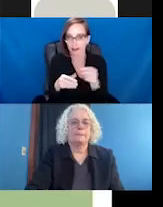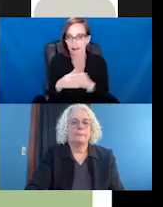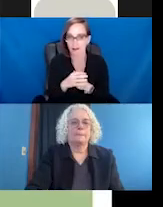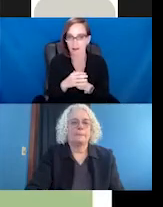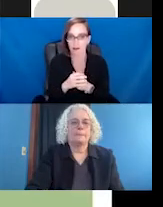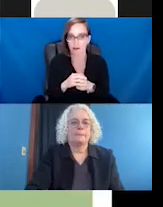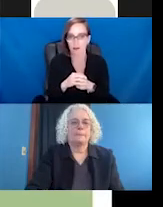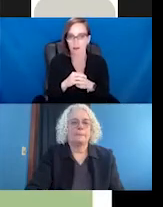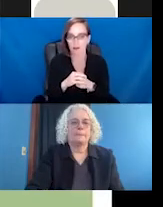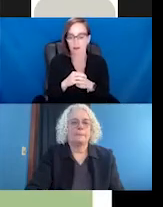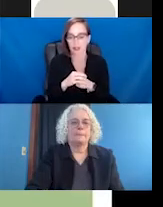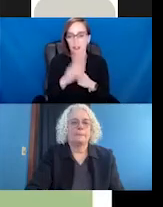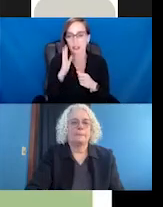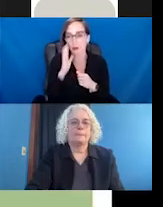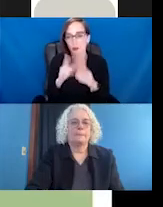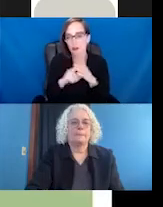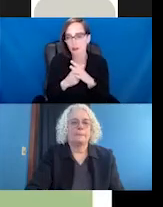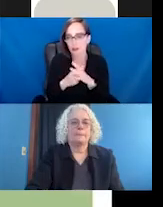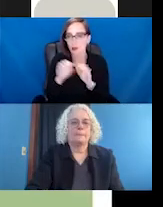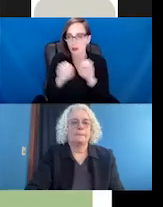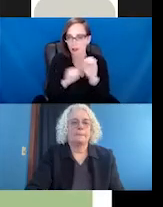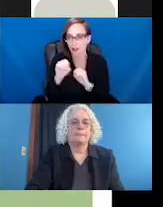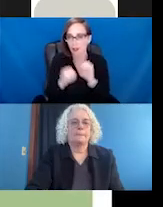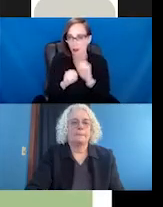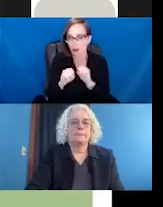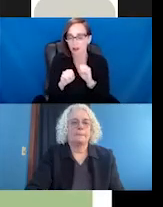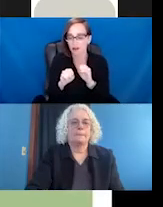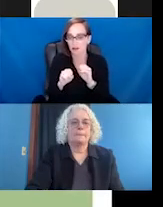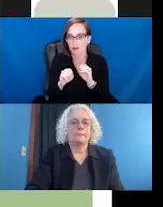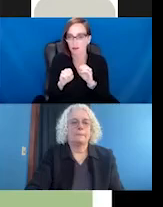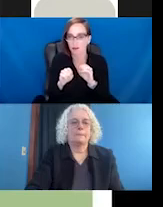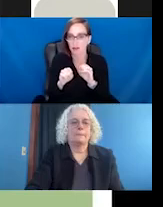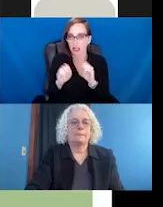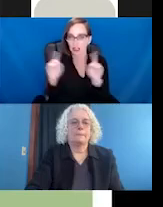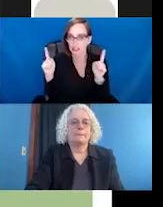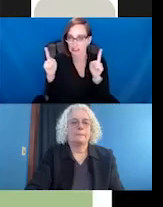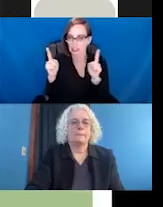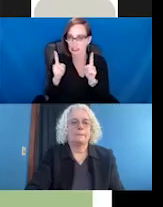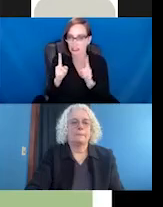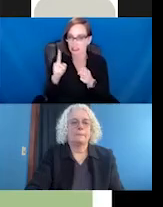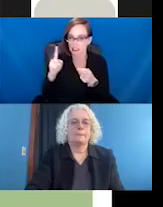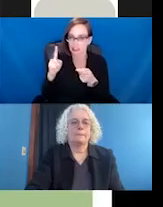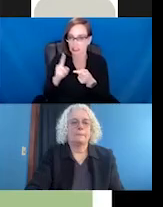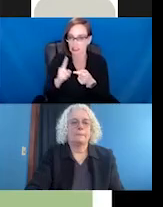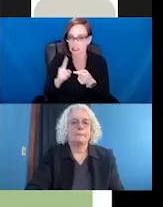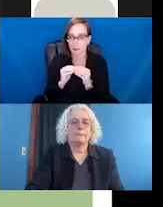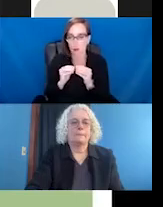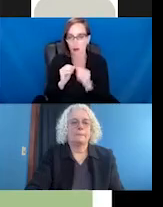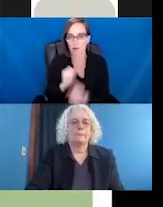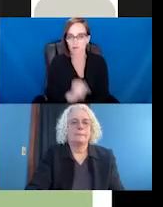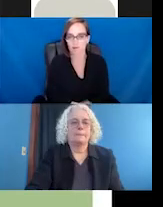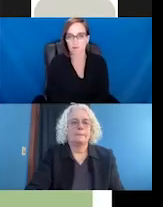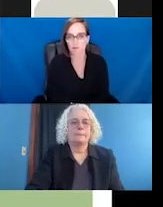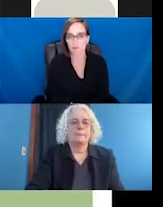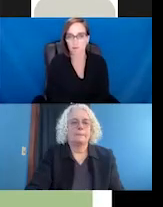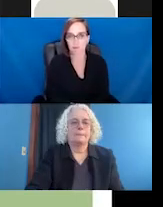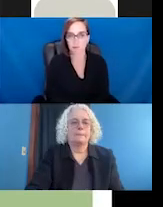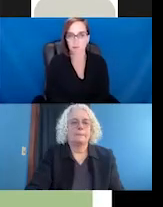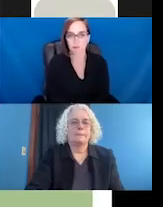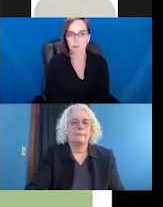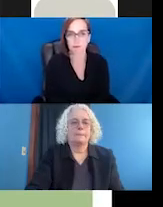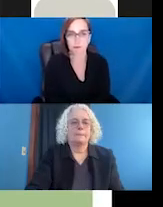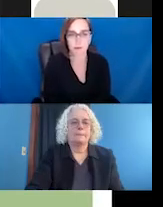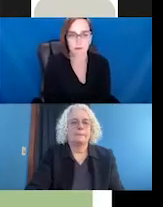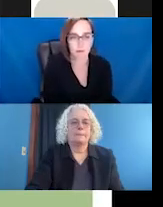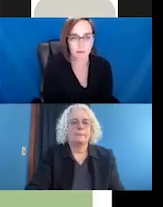of evaluate and do this together? So just to kind of take through them, you'll see what's labeled here is sort of key concepts of